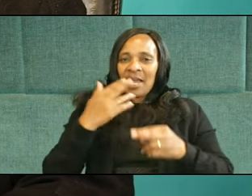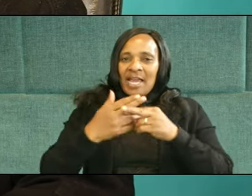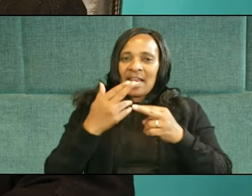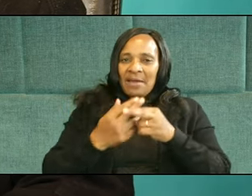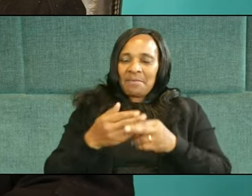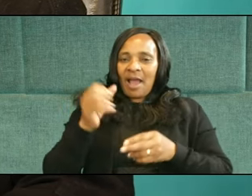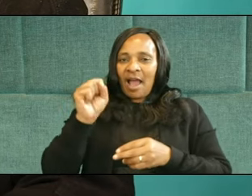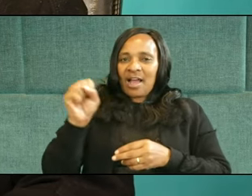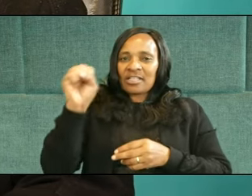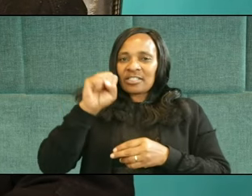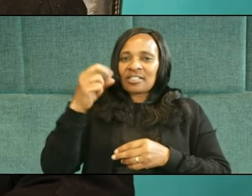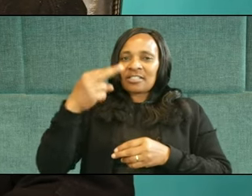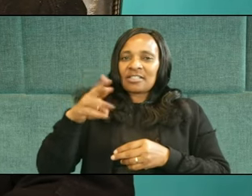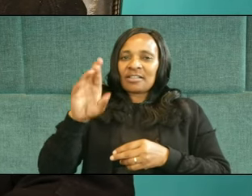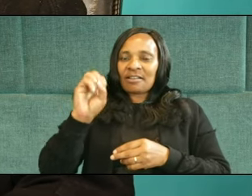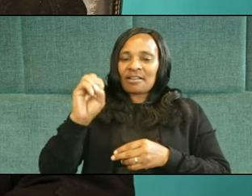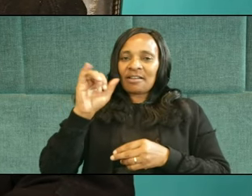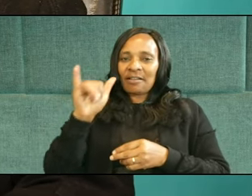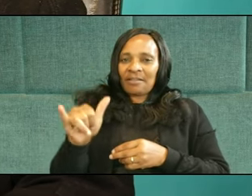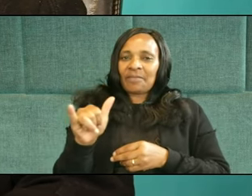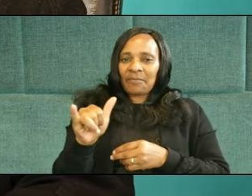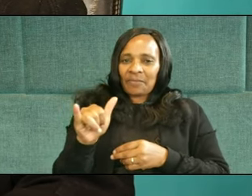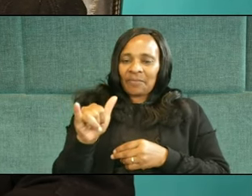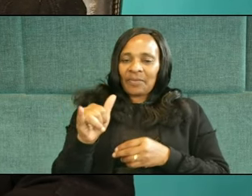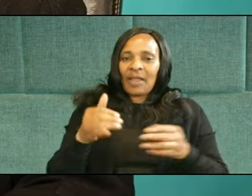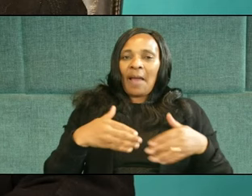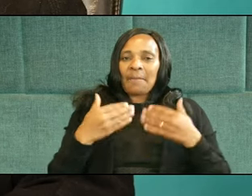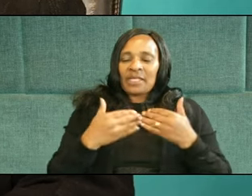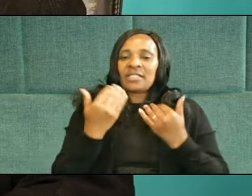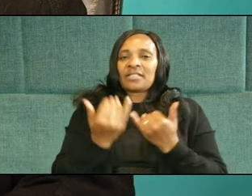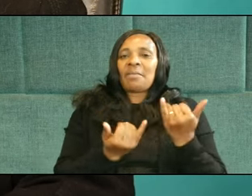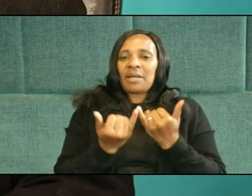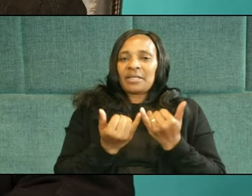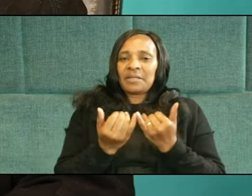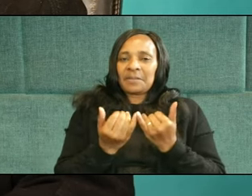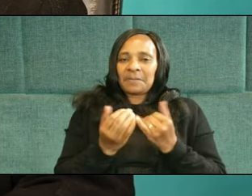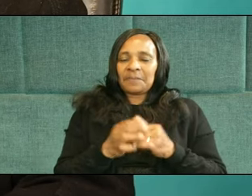is Ashley Hazel, and happy Sabbath.